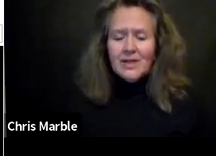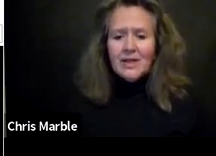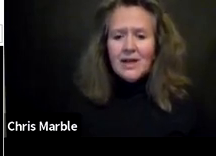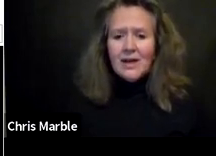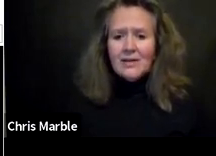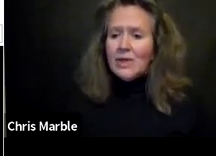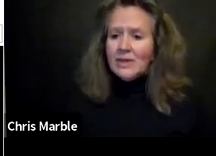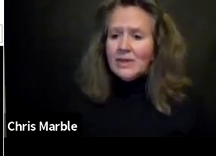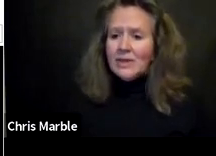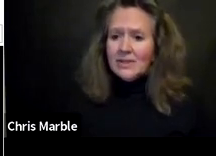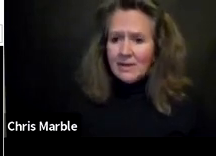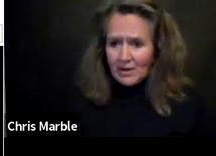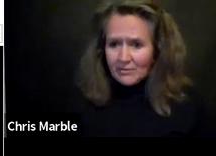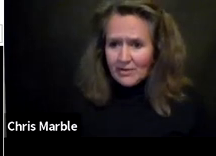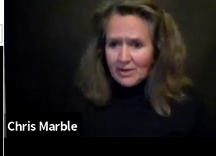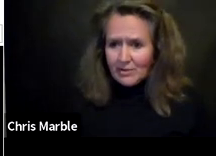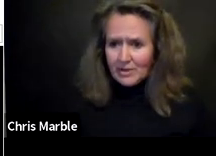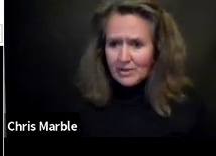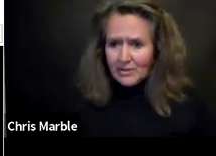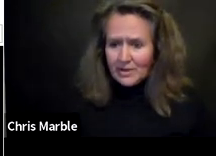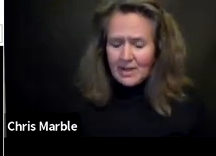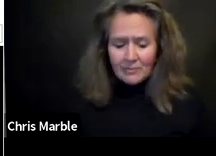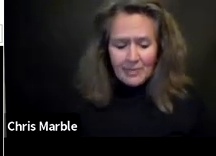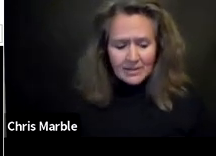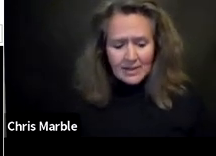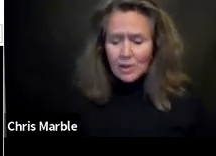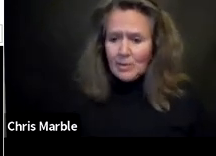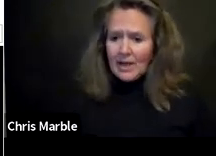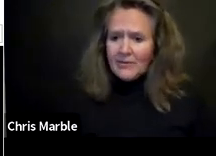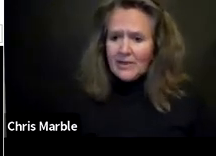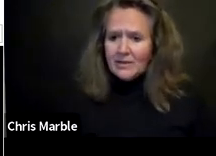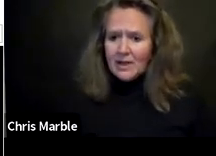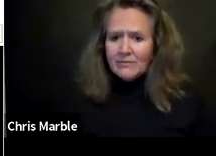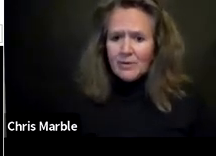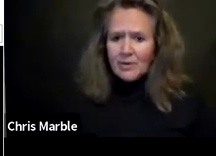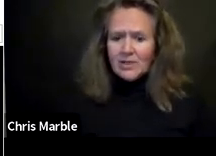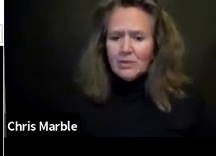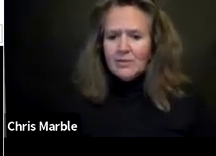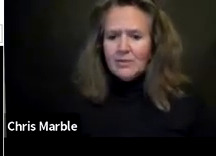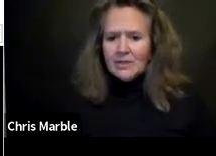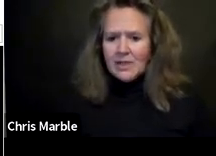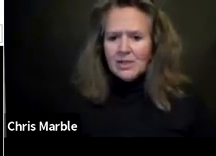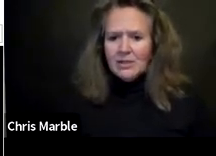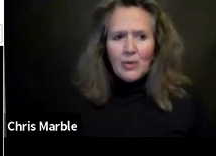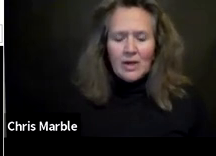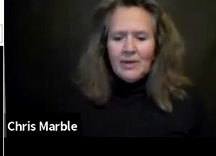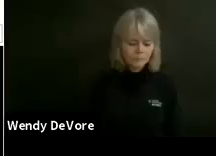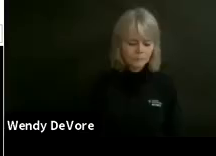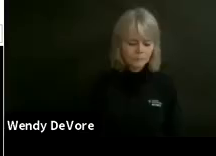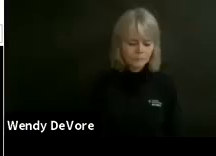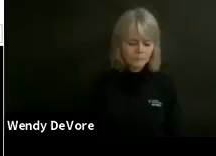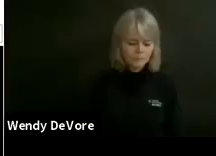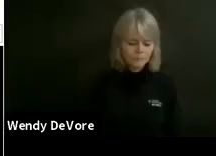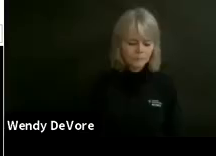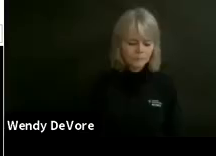the St. Paul office. I'm with the deaf and hard of hearing unit. I've been an interpreter and in the field of vocational